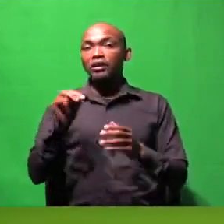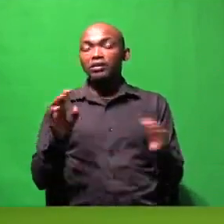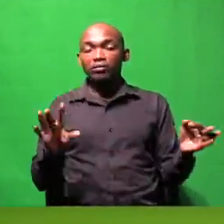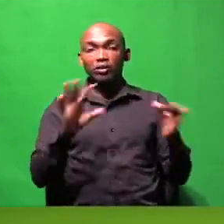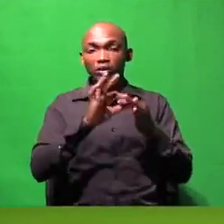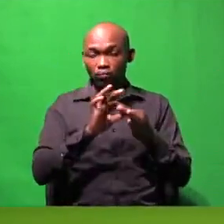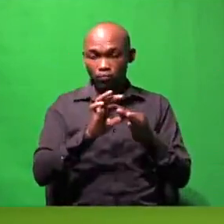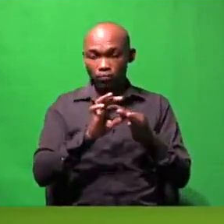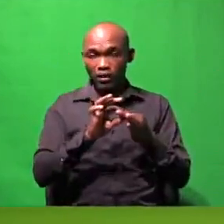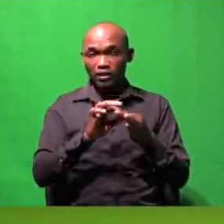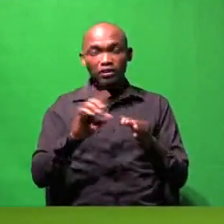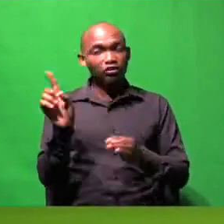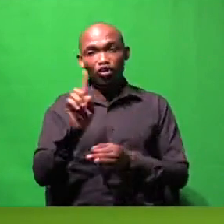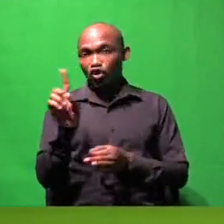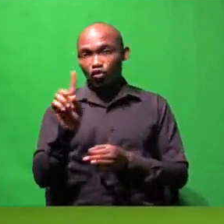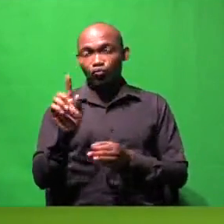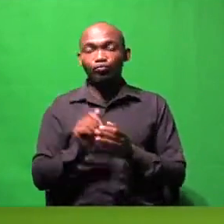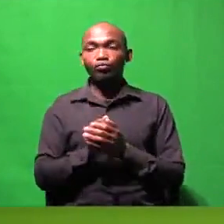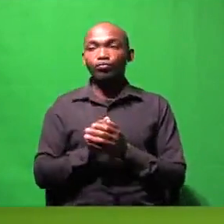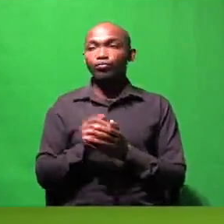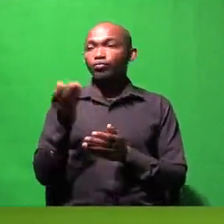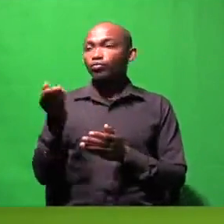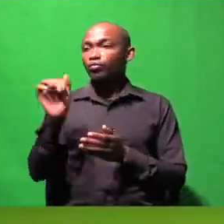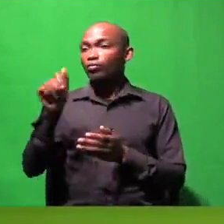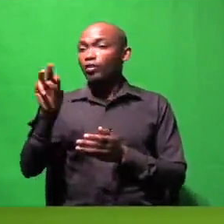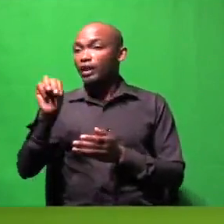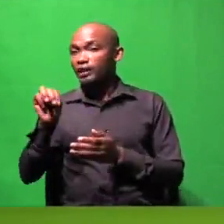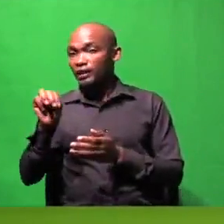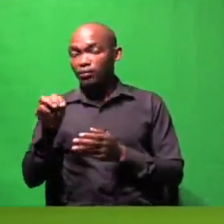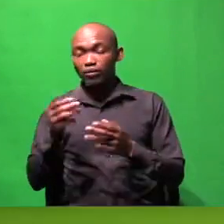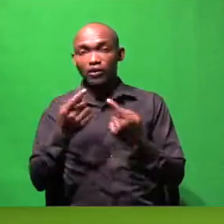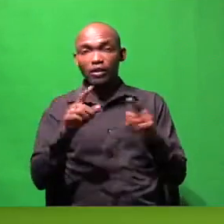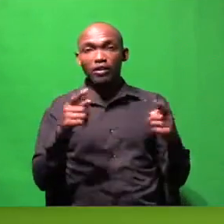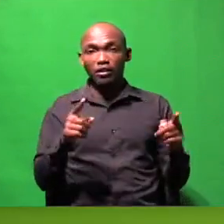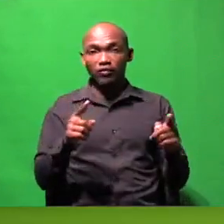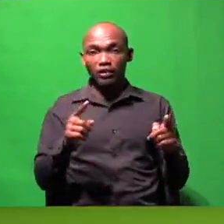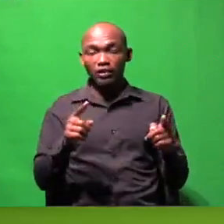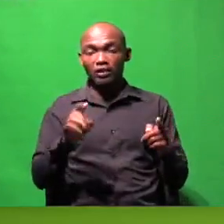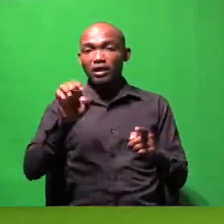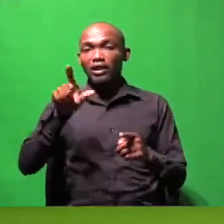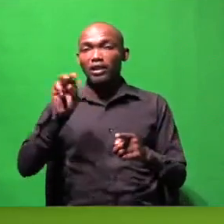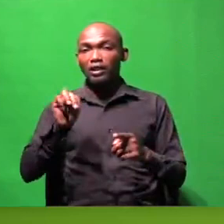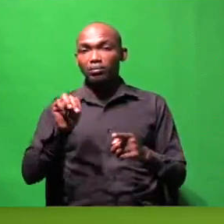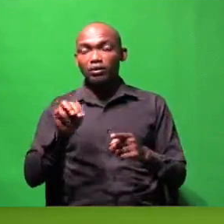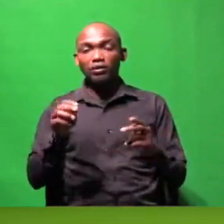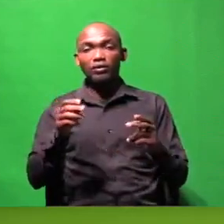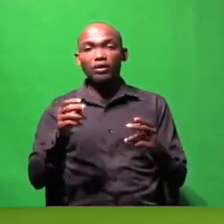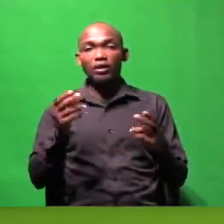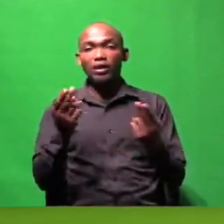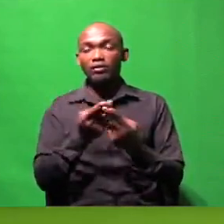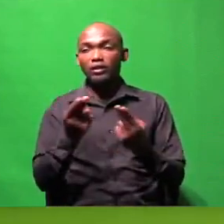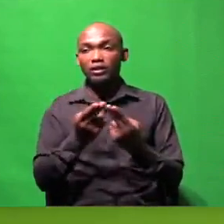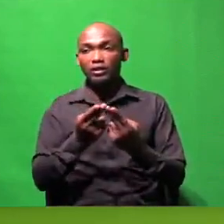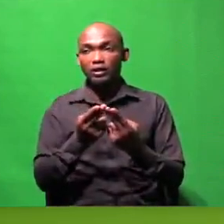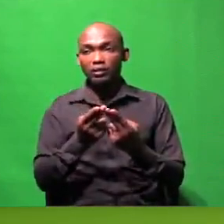the target. Also, atom of different element can have same similarity. So this